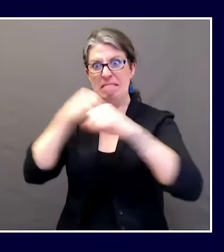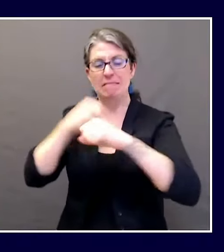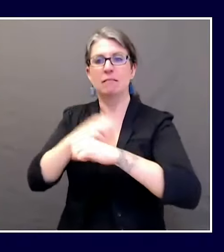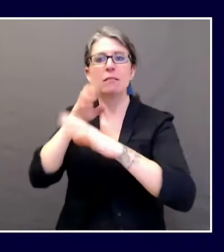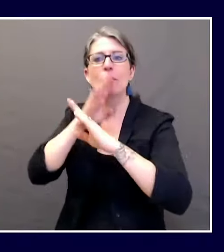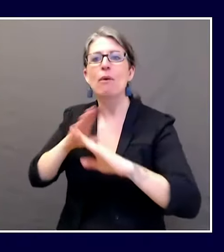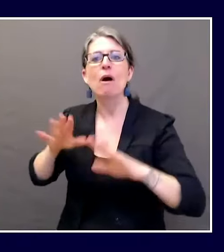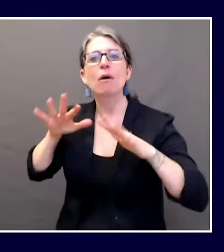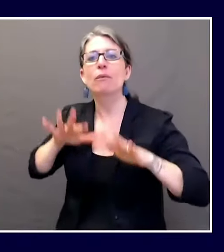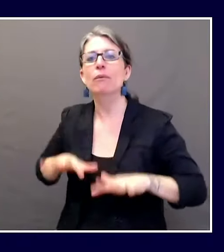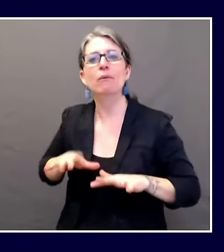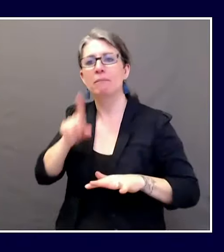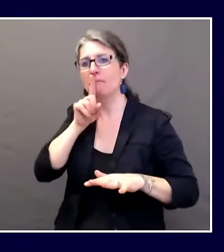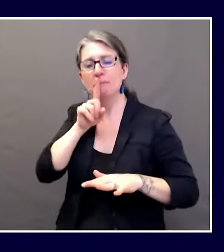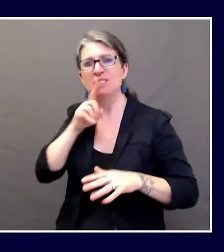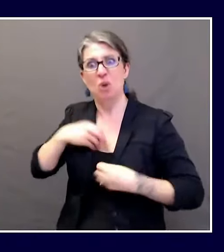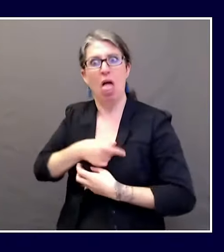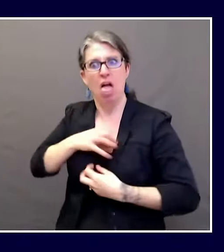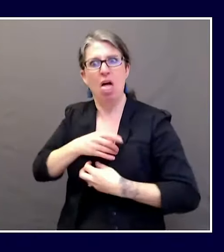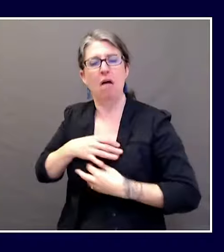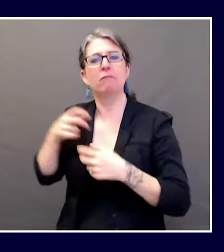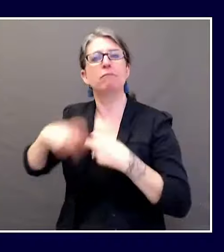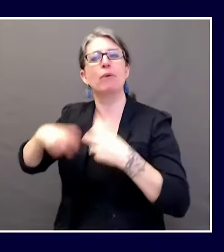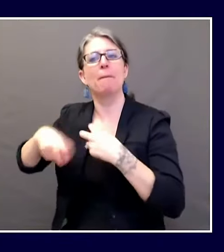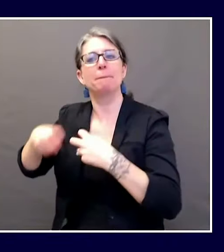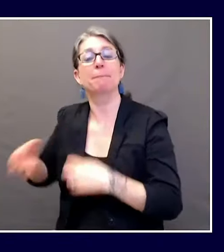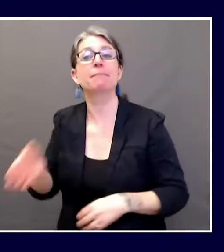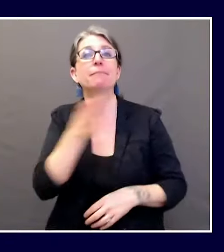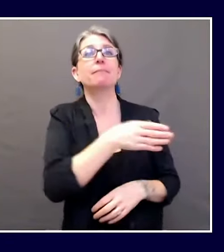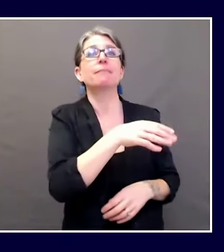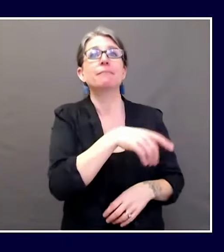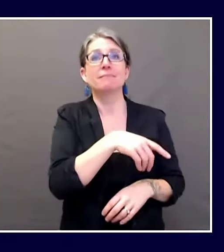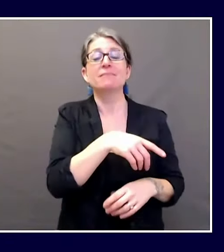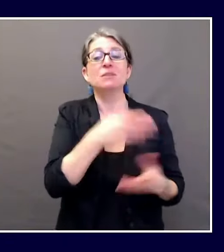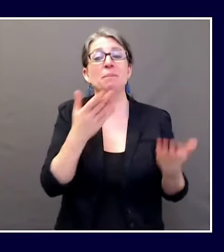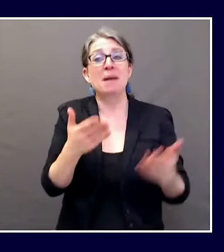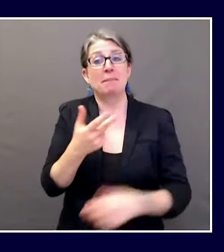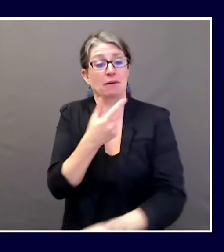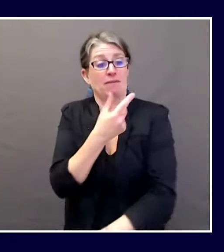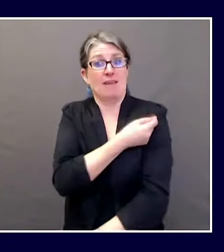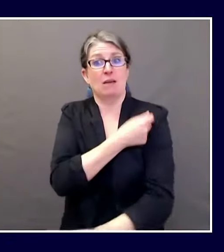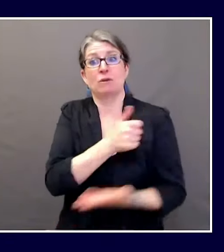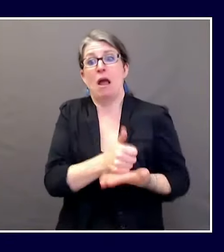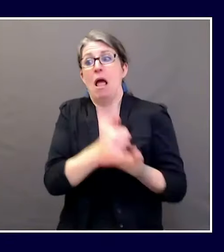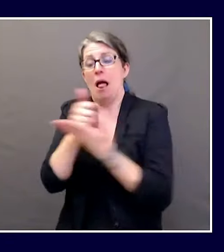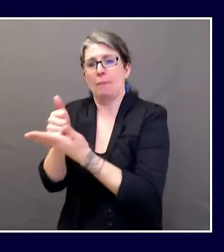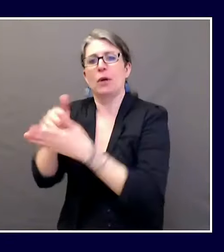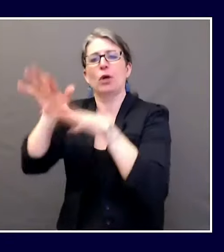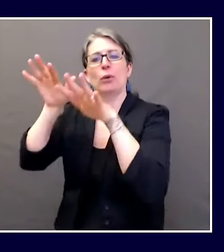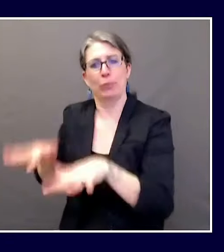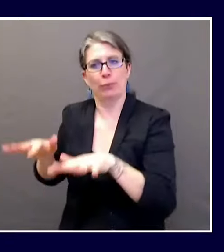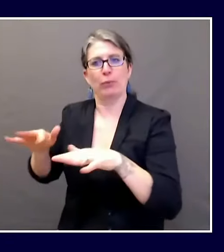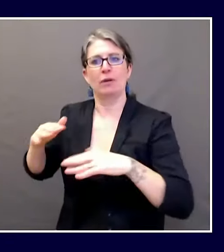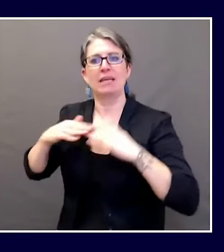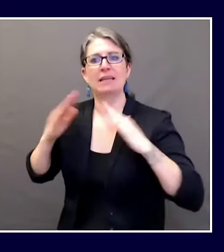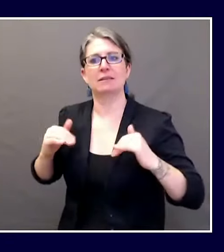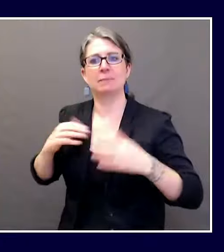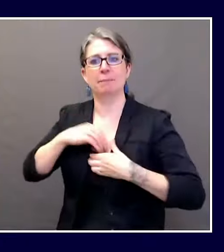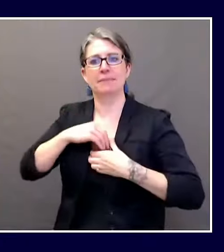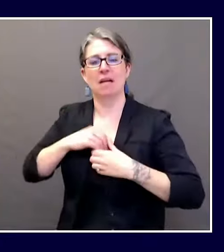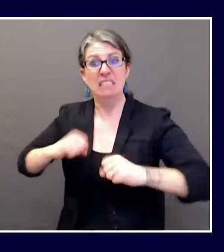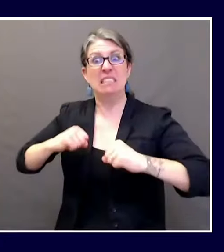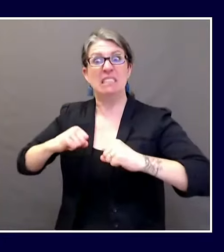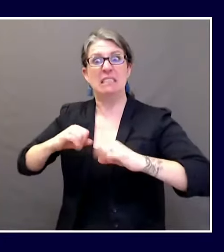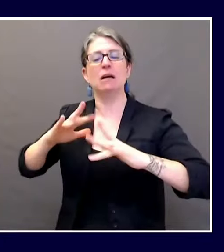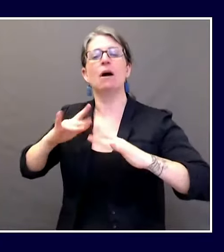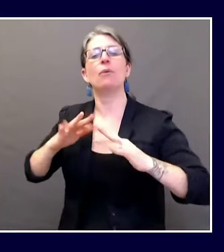Great. And then just my final question here. There are reports saying that we should move away from calling this a respiratory respiratory or an inflammatory virus, and